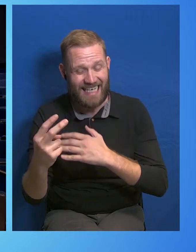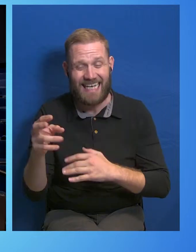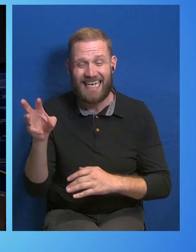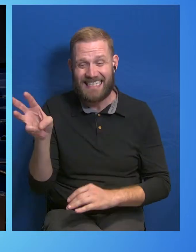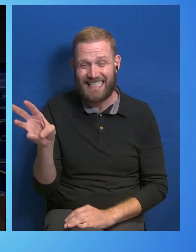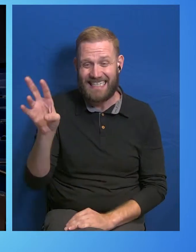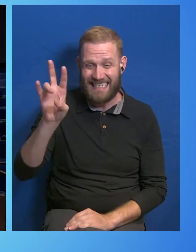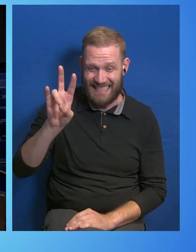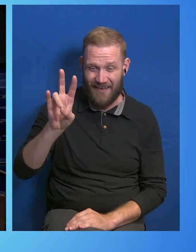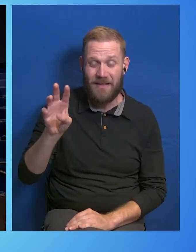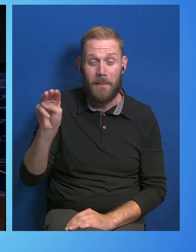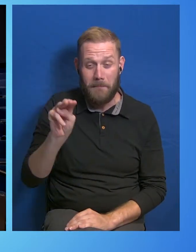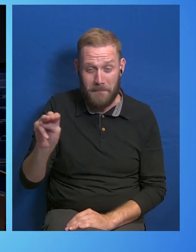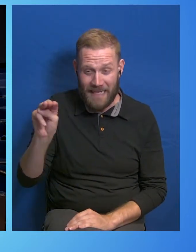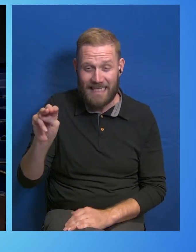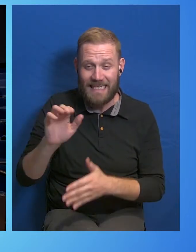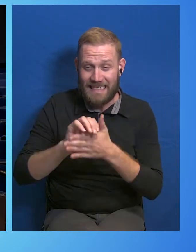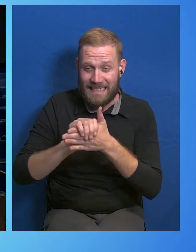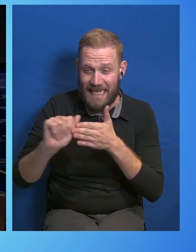$67 million